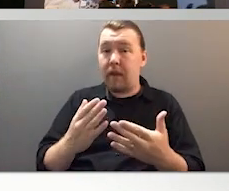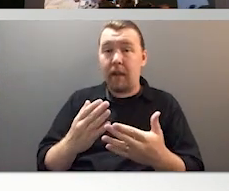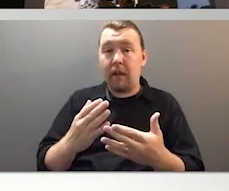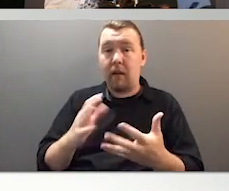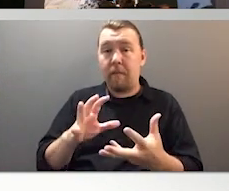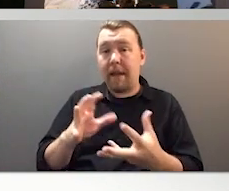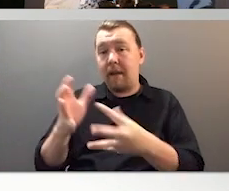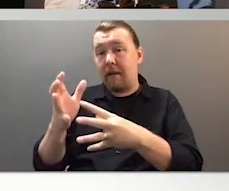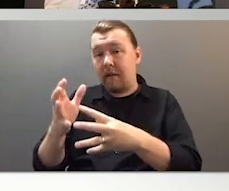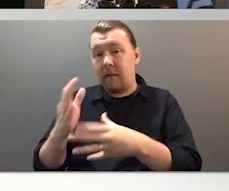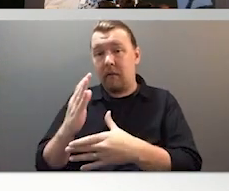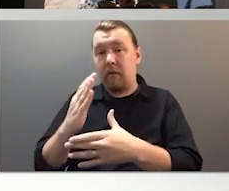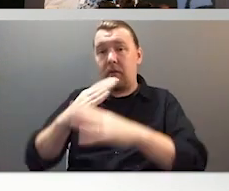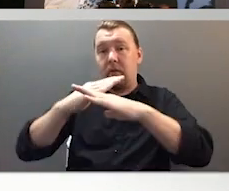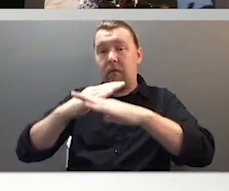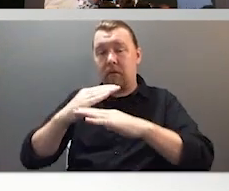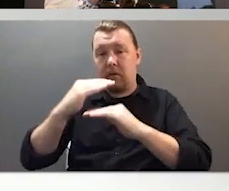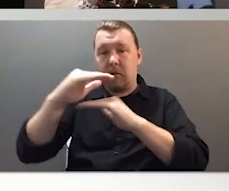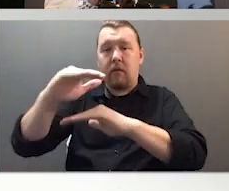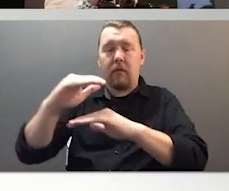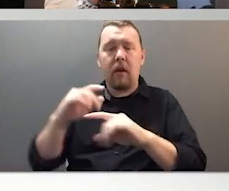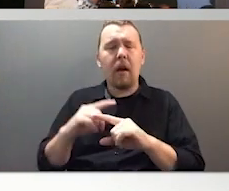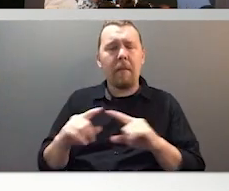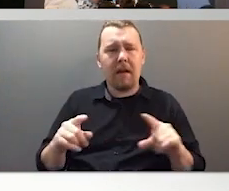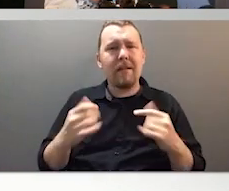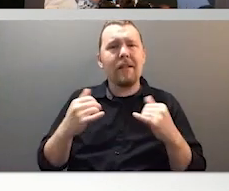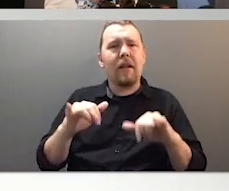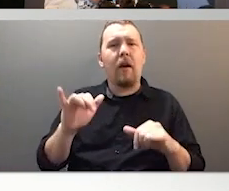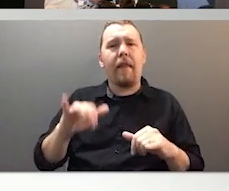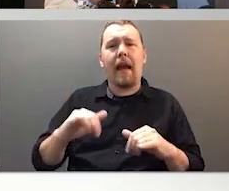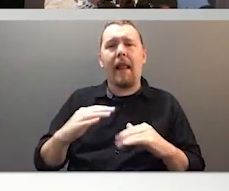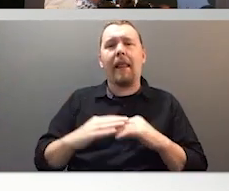know that that's kind of like that layer approach of, okay,